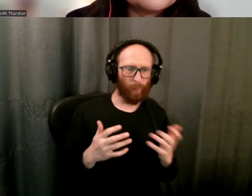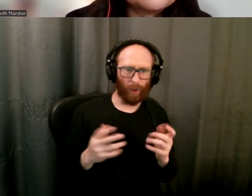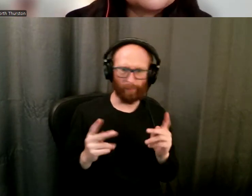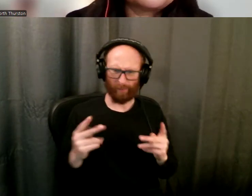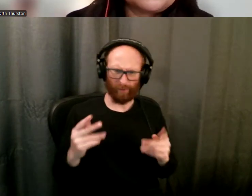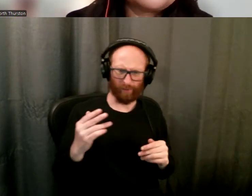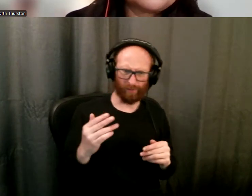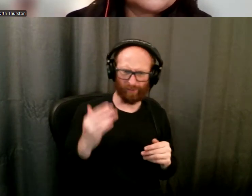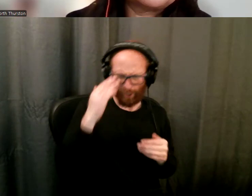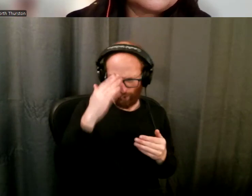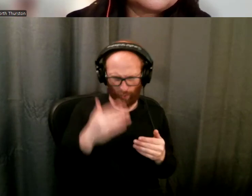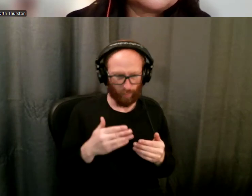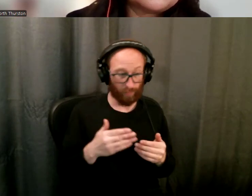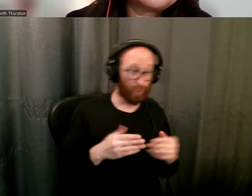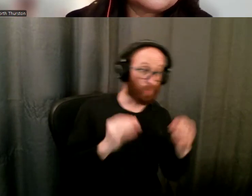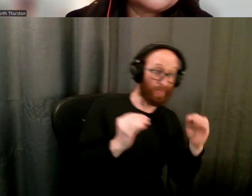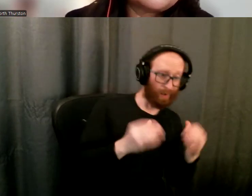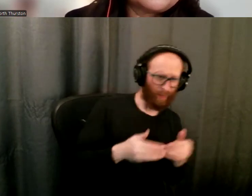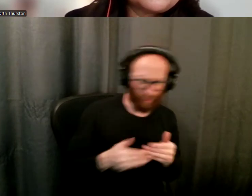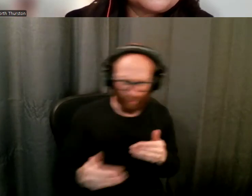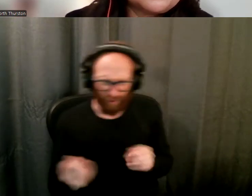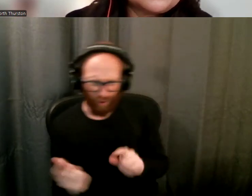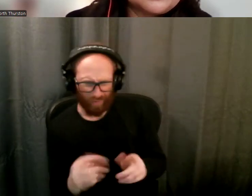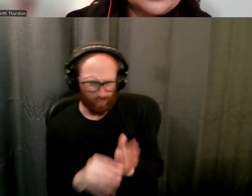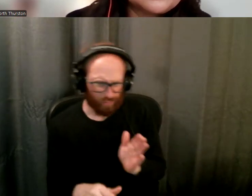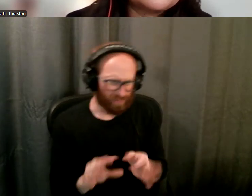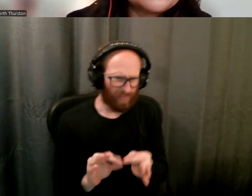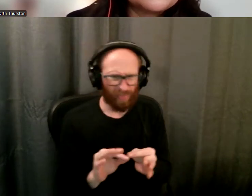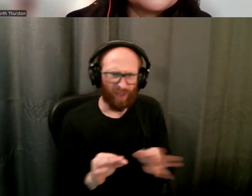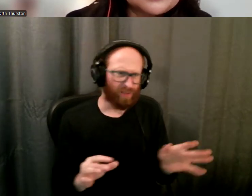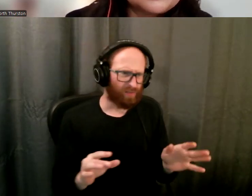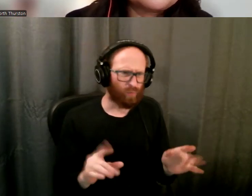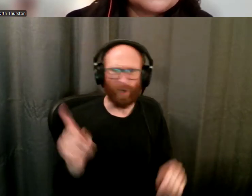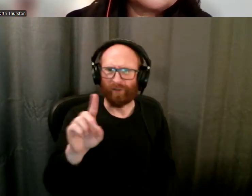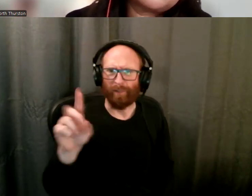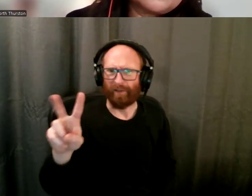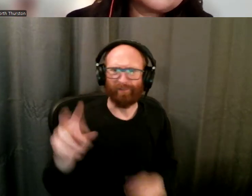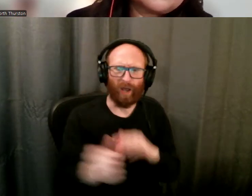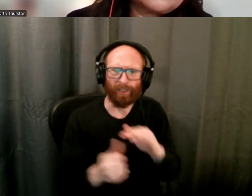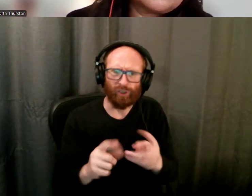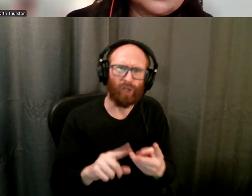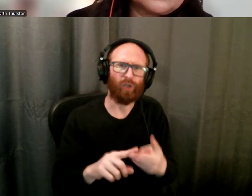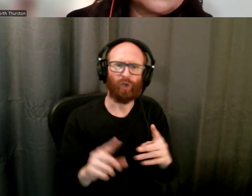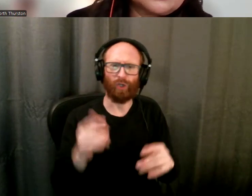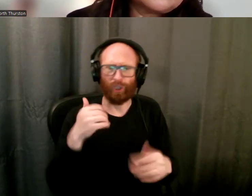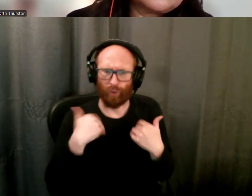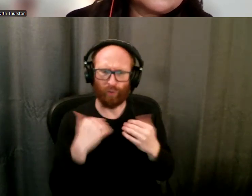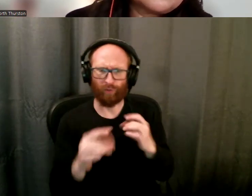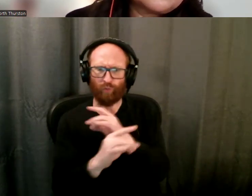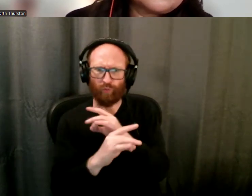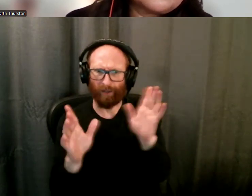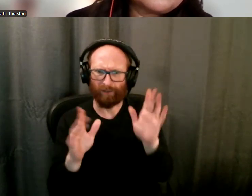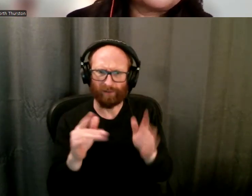line, or they're all talking about where's the domestic violence shelter in town. So it was important